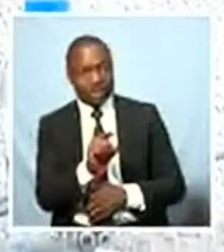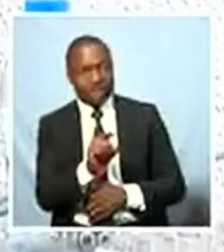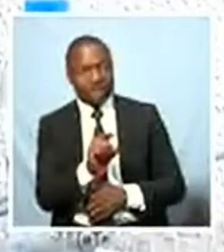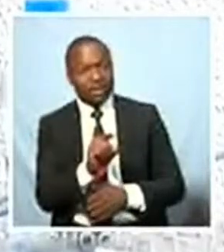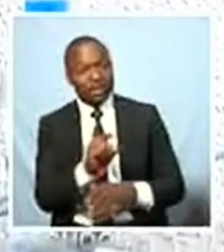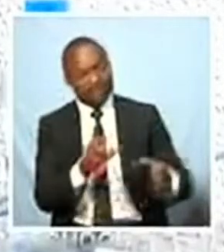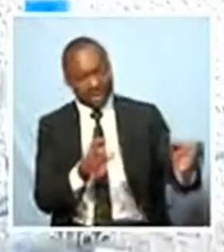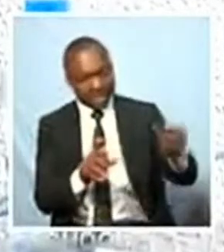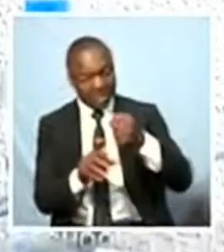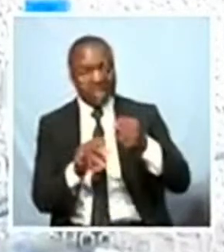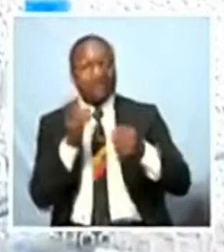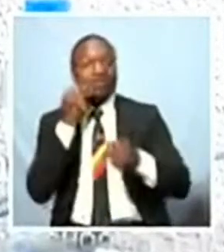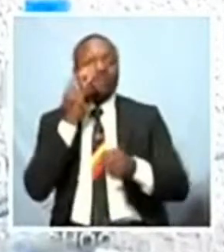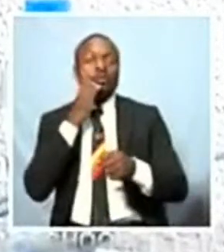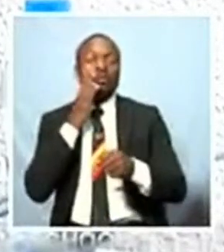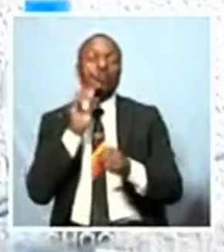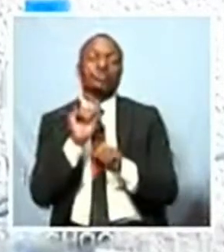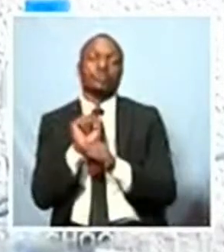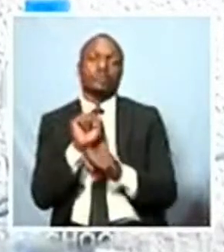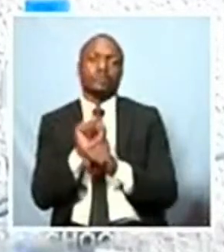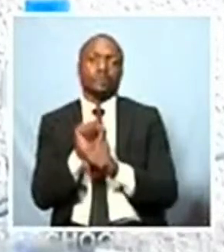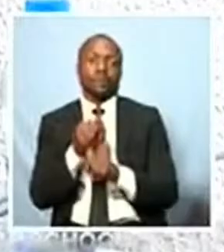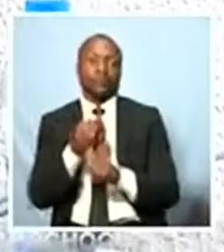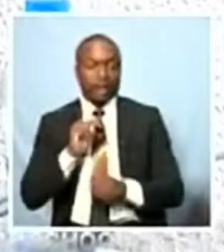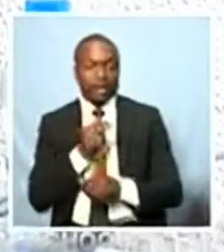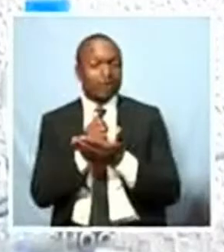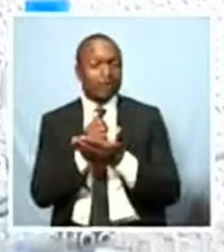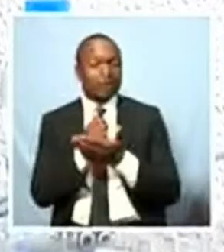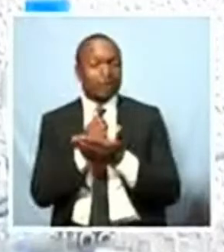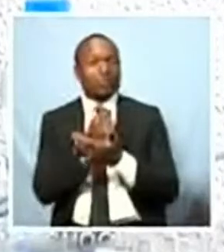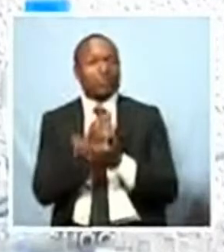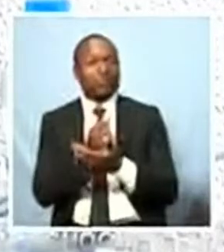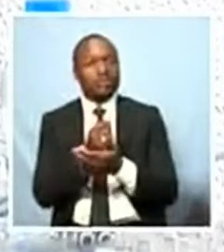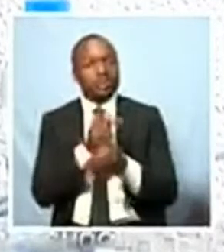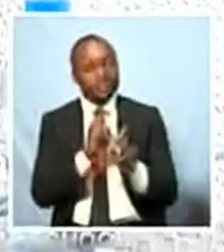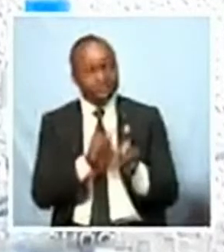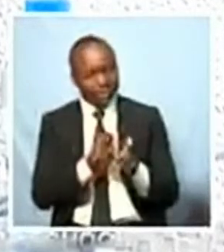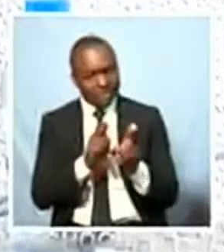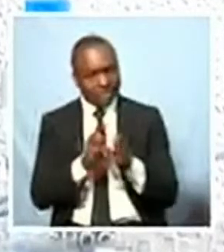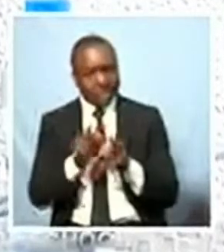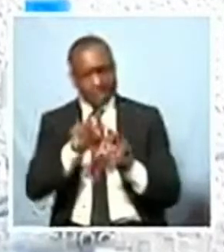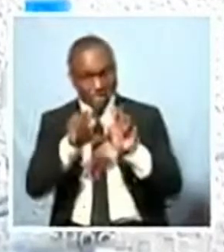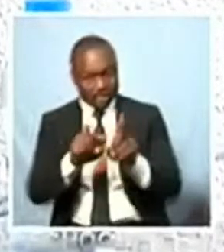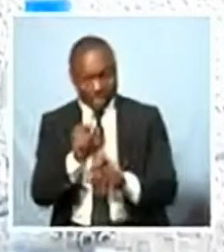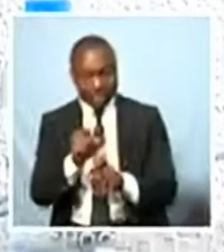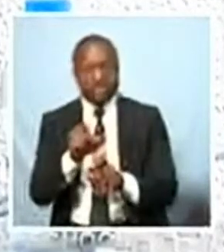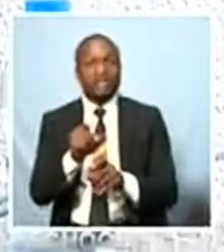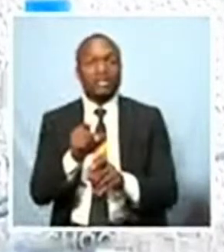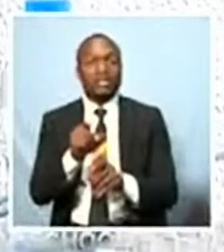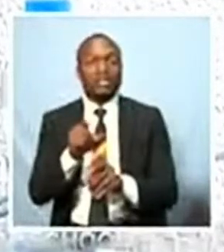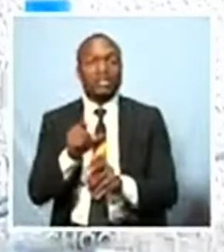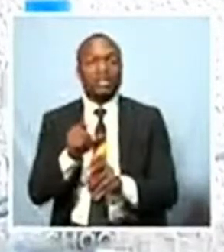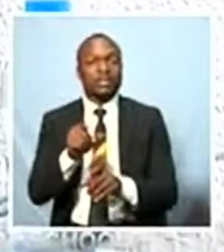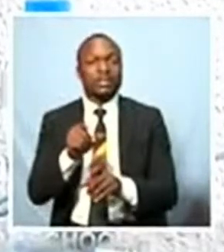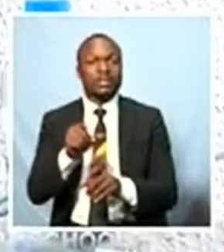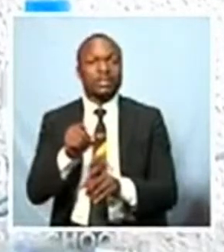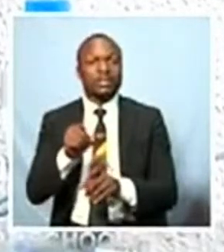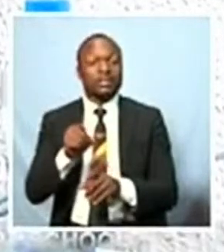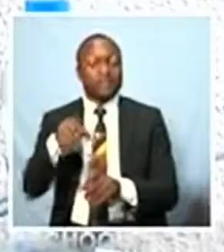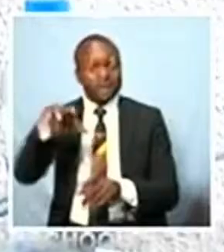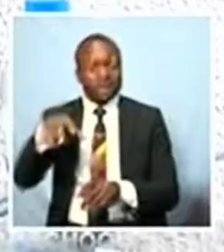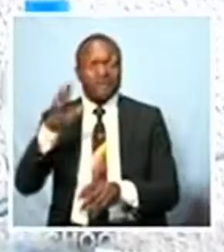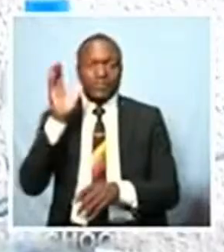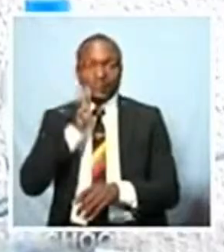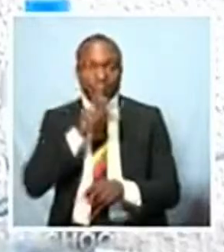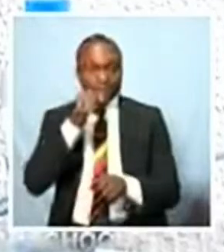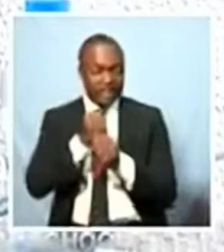were helping her solve those questions at home. This child finished her grade 12,